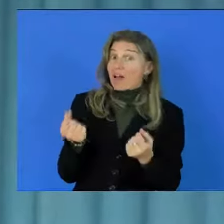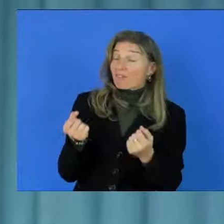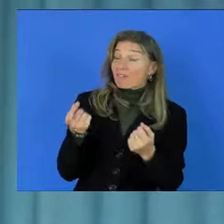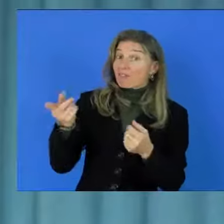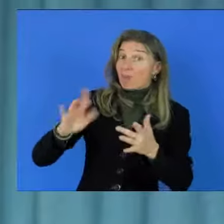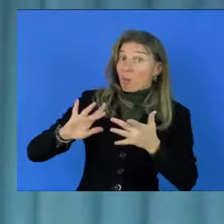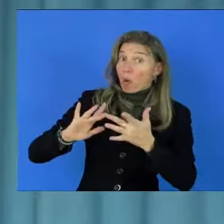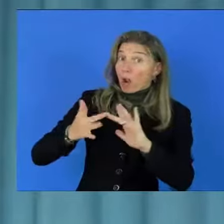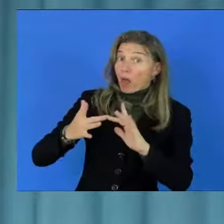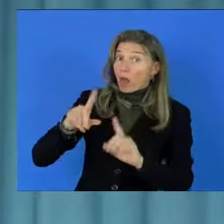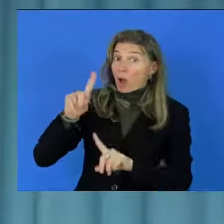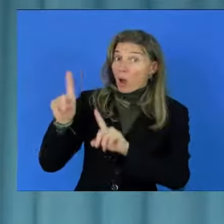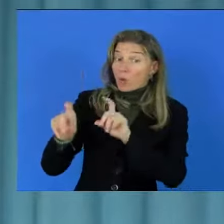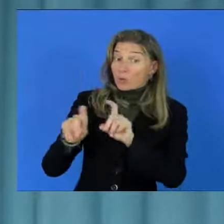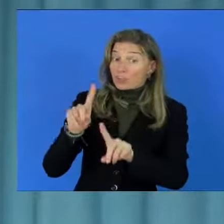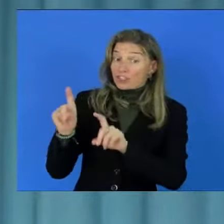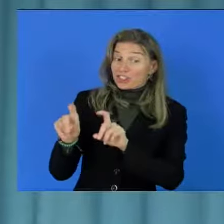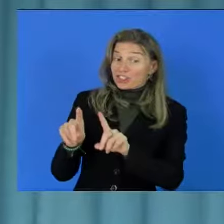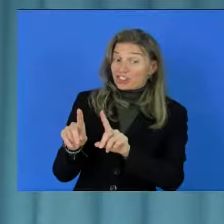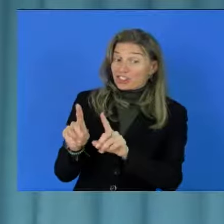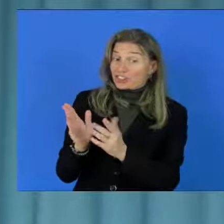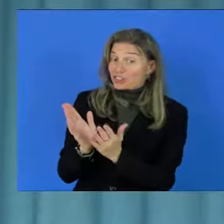It's not the case? Okay.